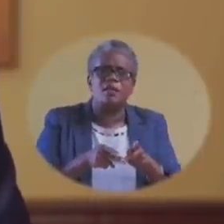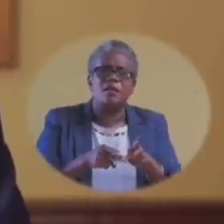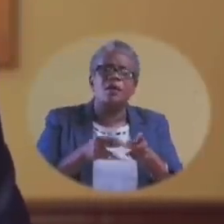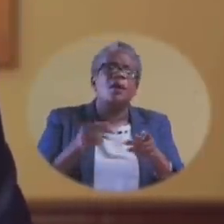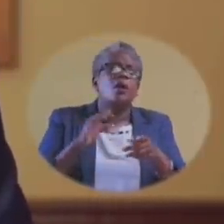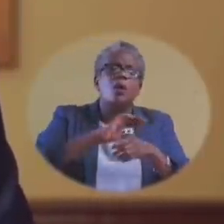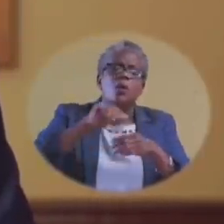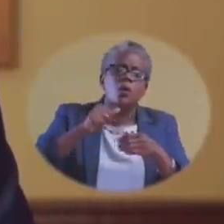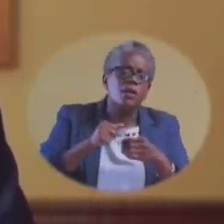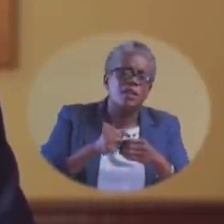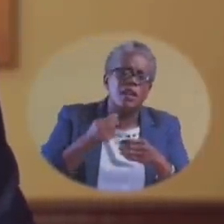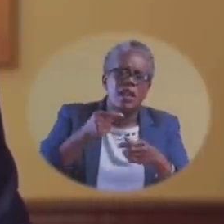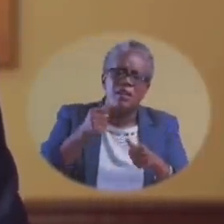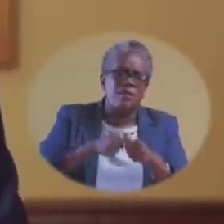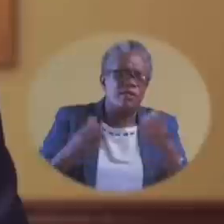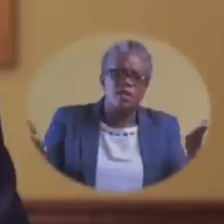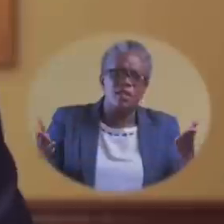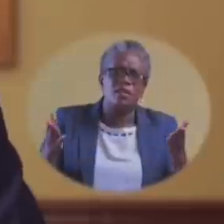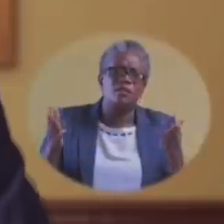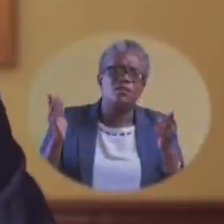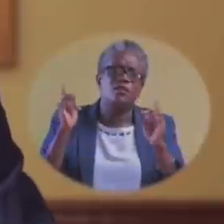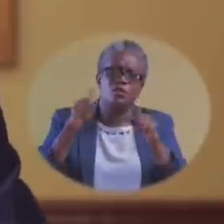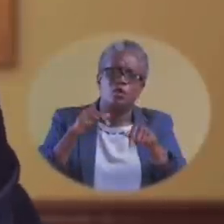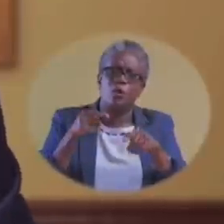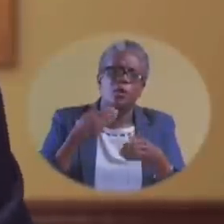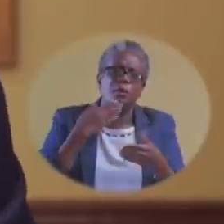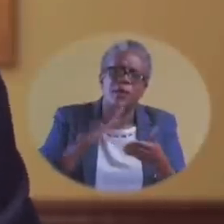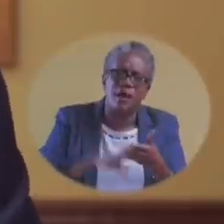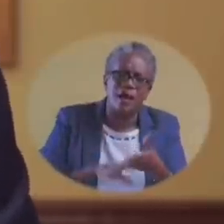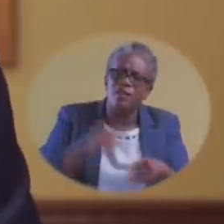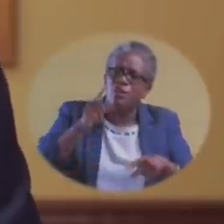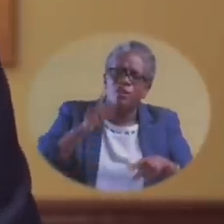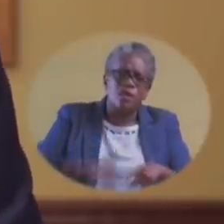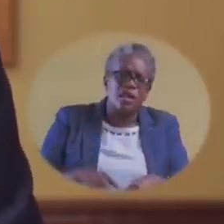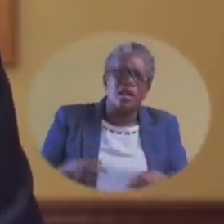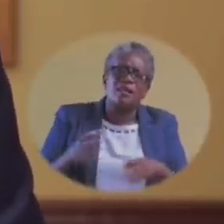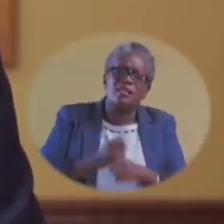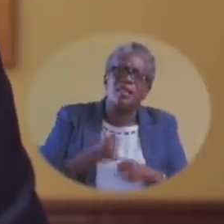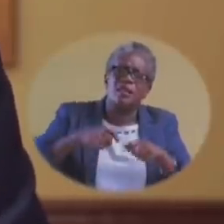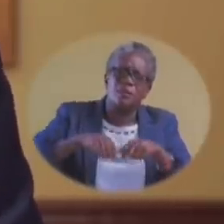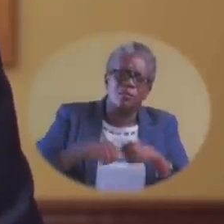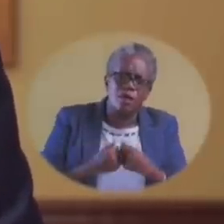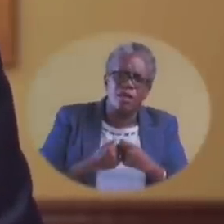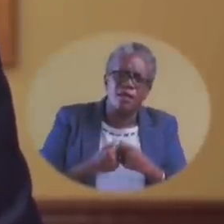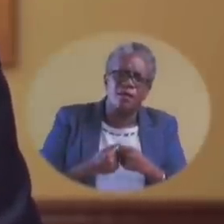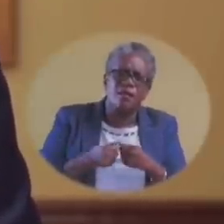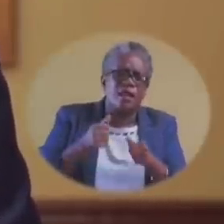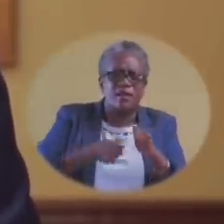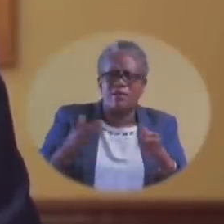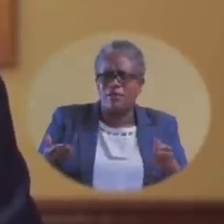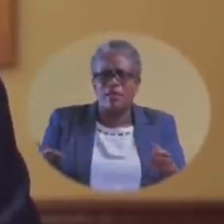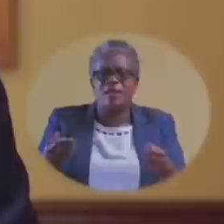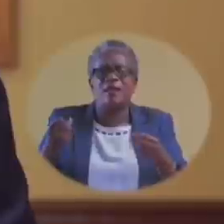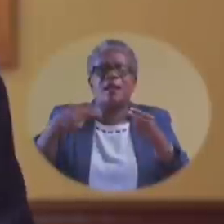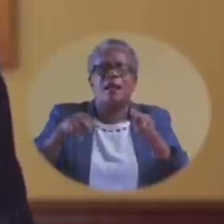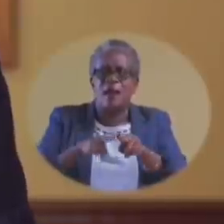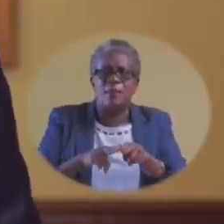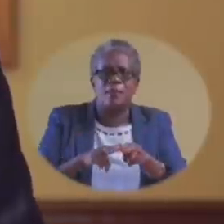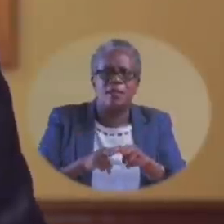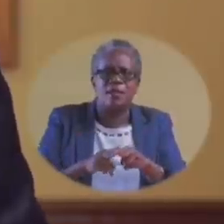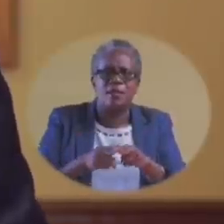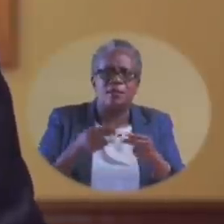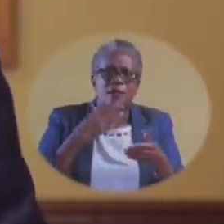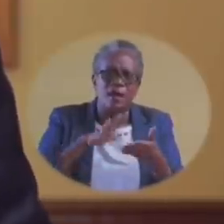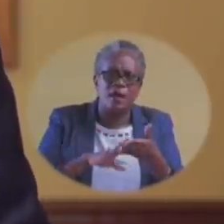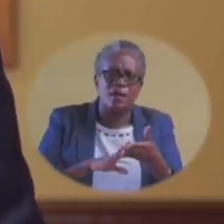Dear Lord Jesus, thank you for your word to our hearts today. Help those of us who